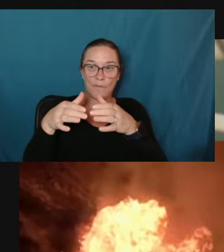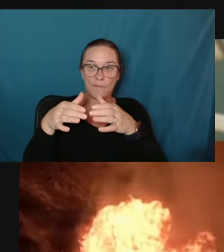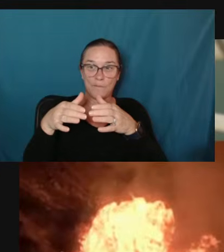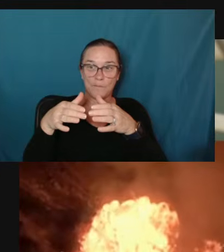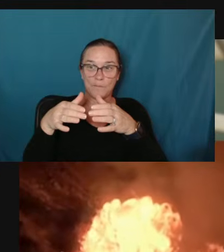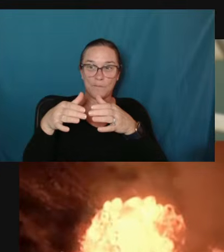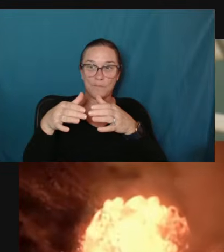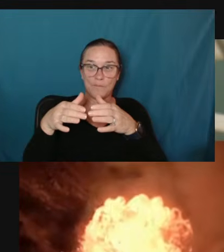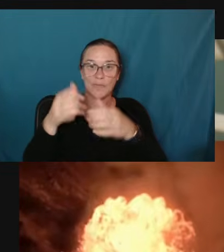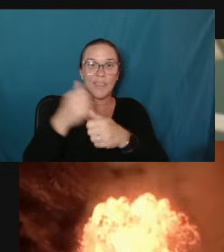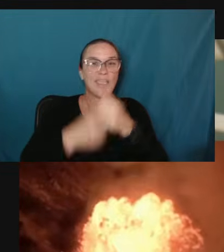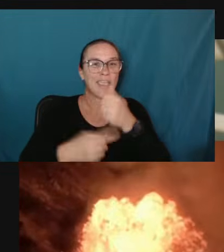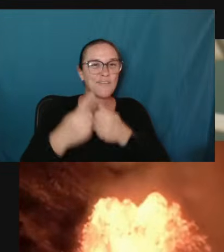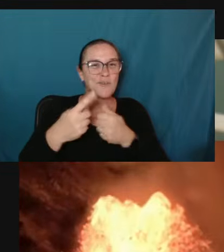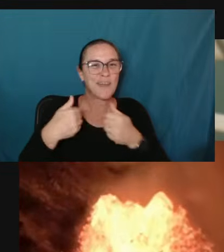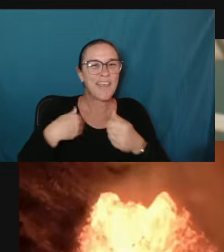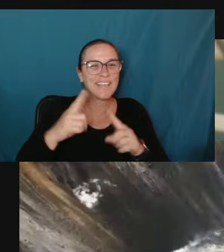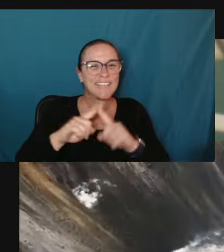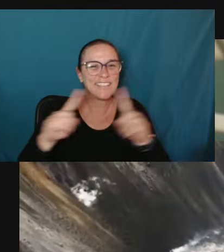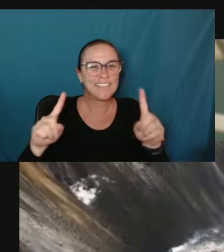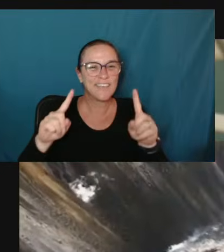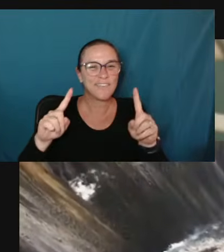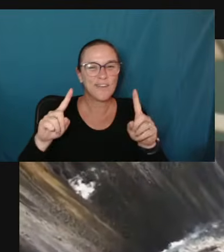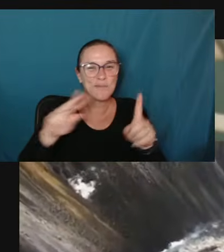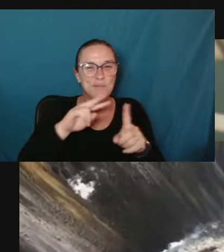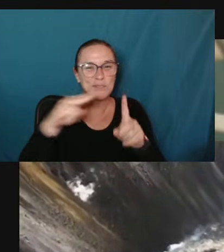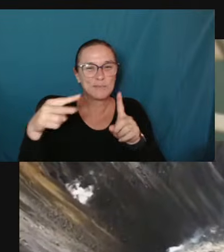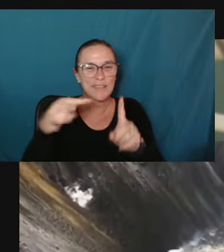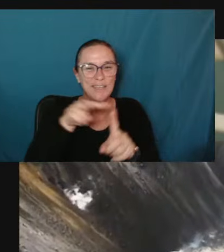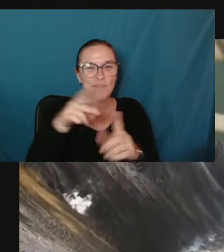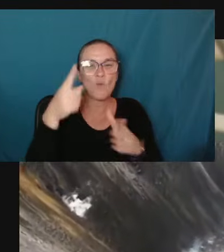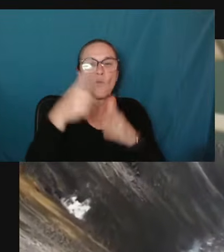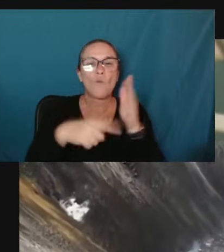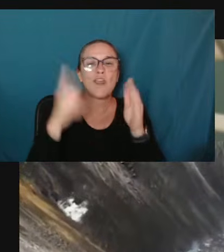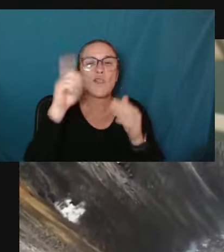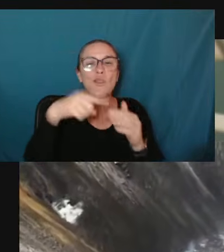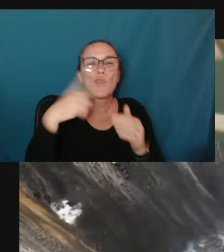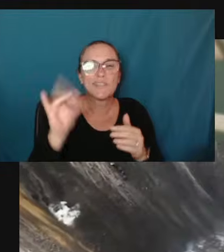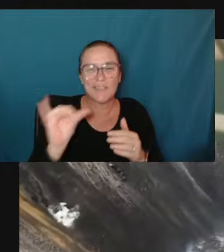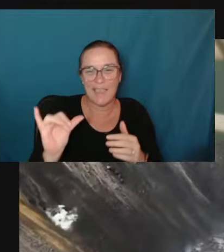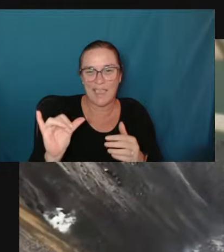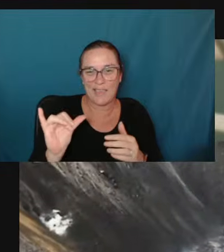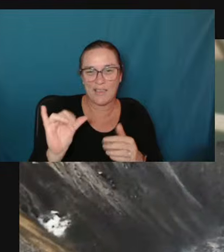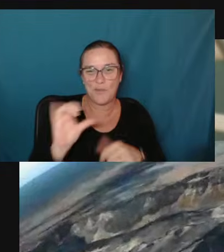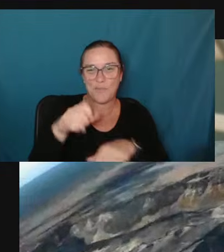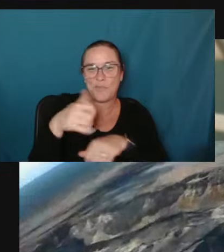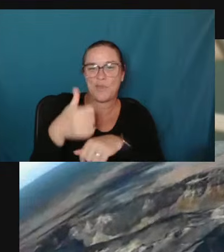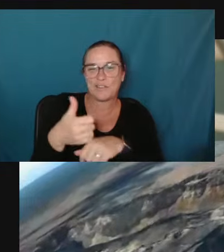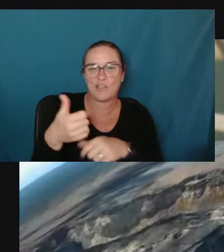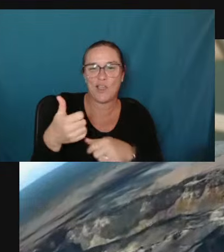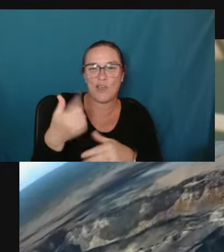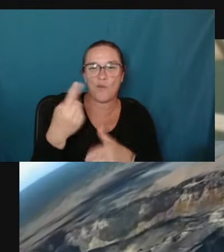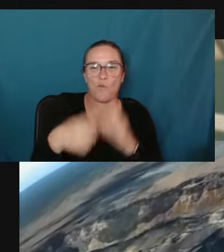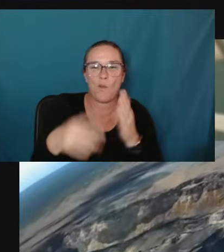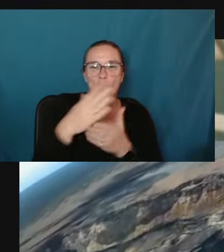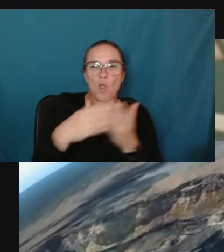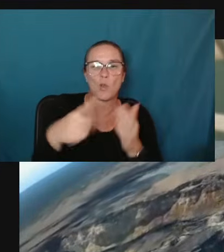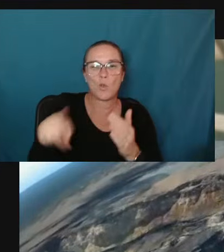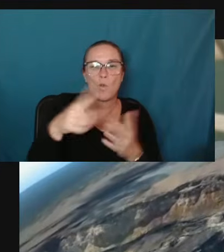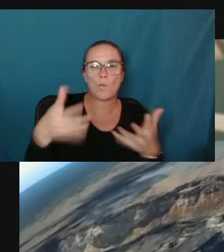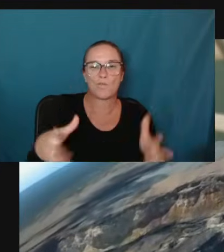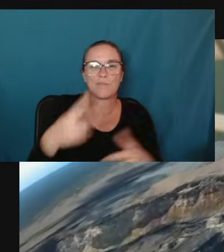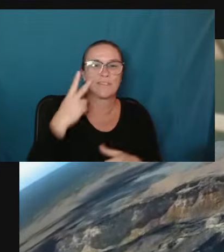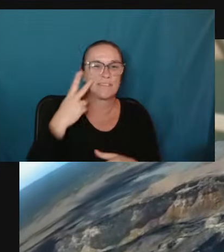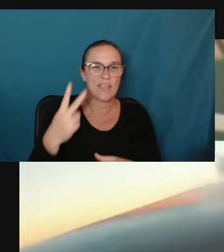And everyone probably has a different view of what Kilauea looks like based on what parts of Kilauea you have seen. So let's